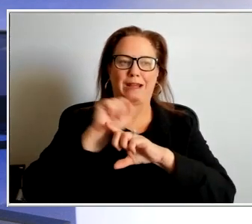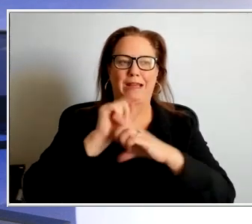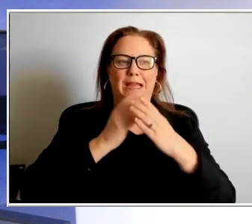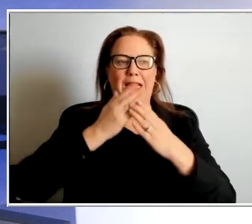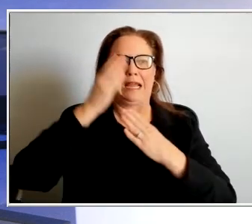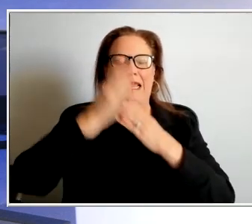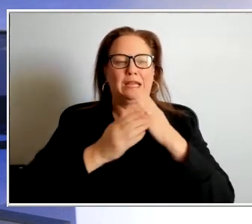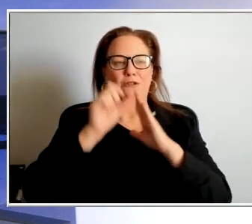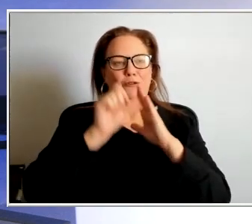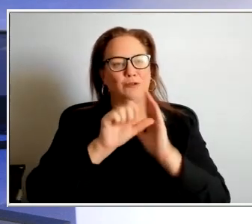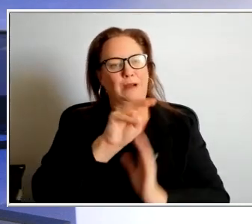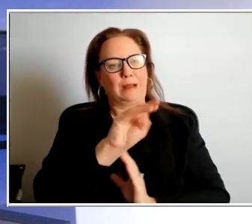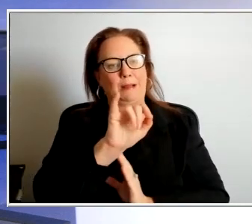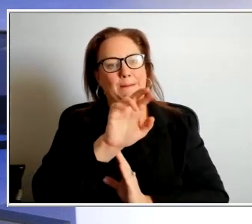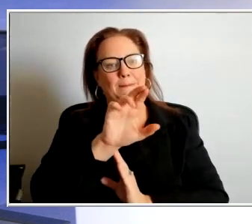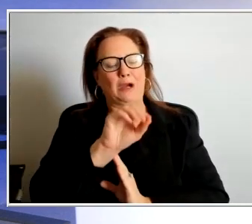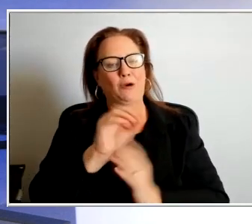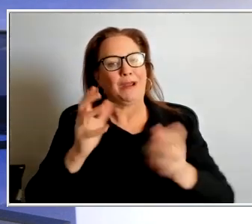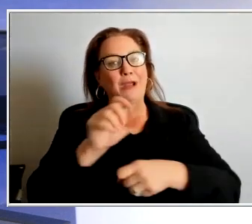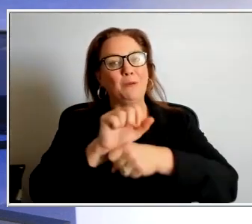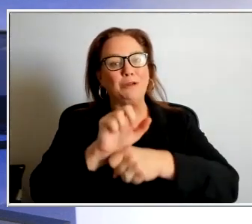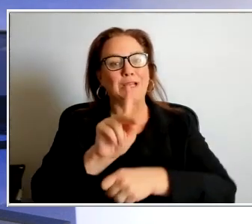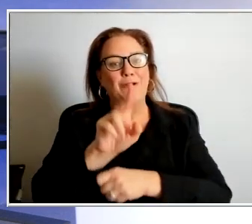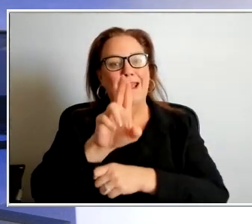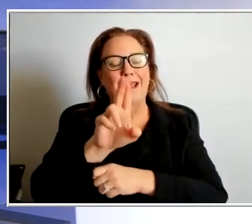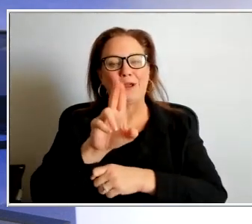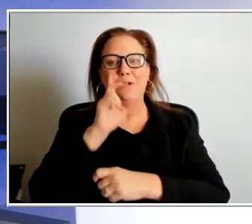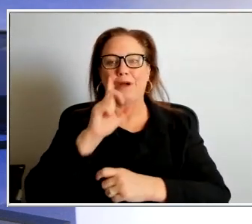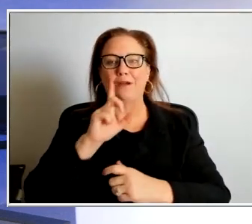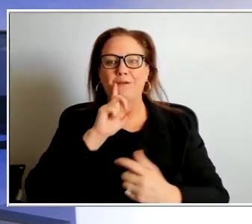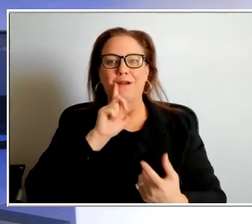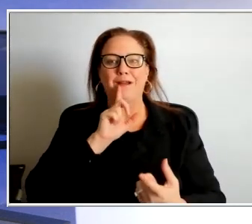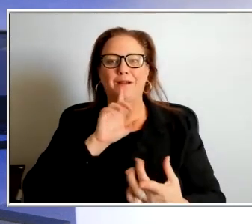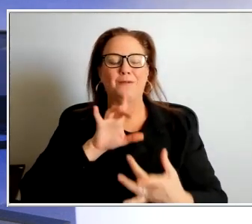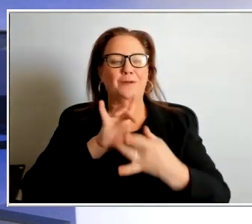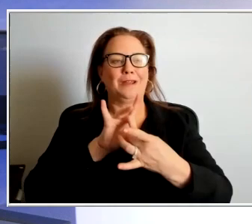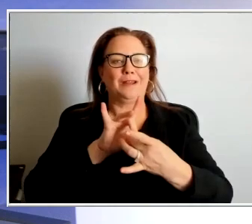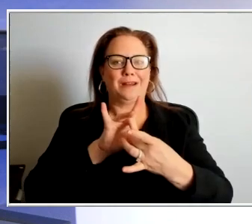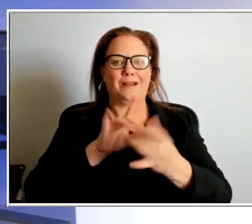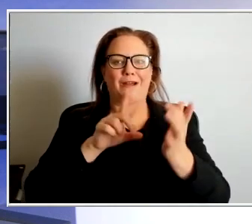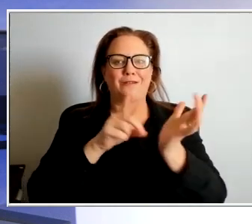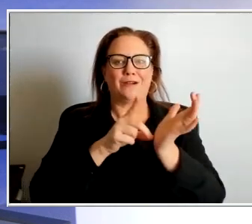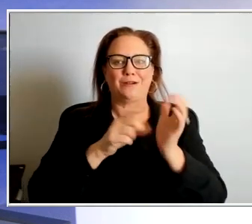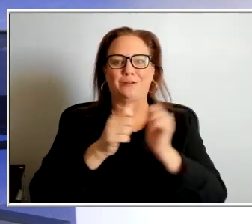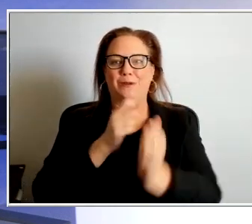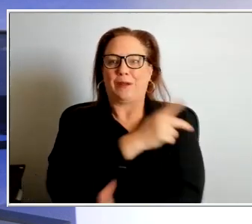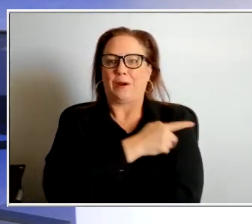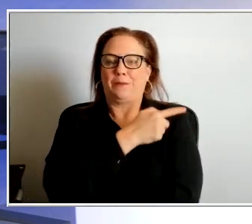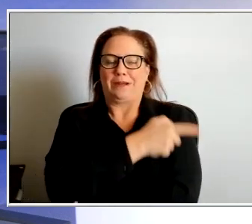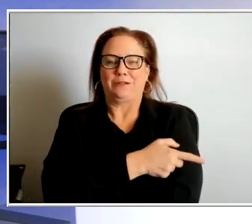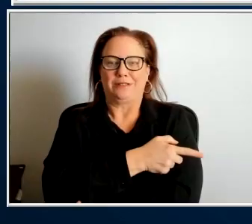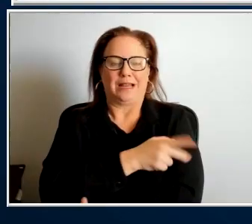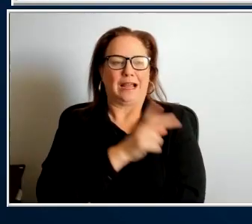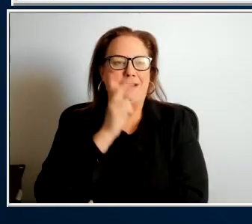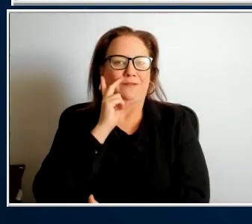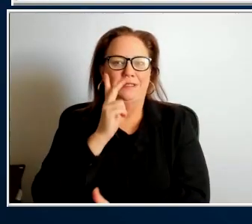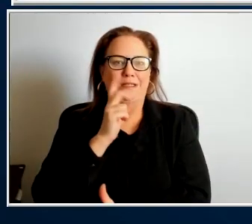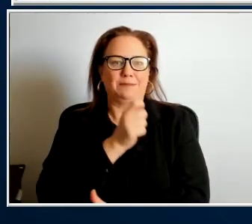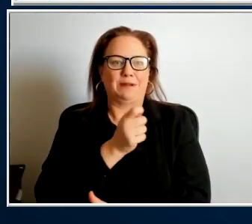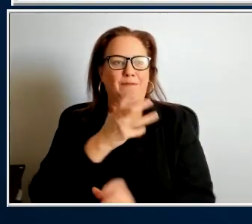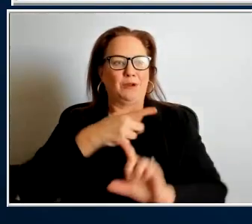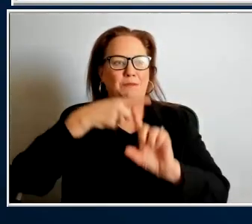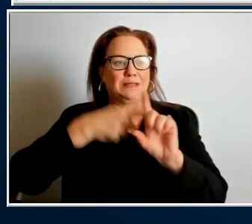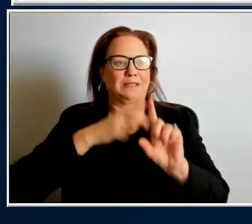System, and we always like to kind of reunite our doctors with our patients. What's it like? I know you've said it's been a couple months since you've